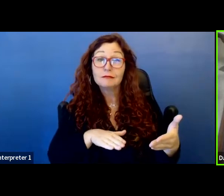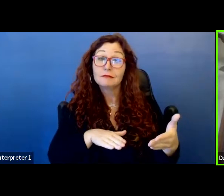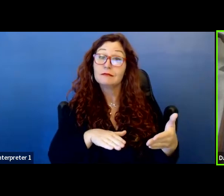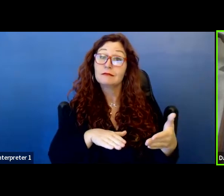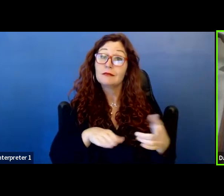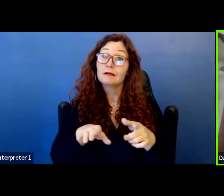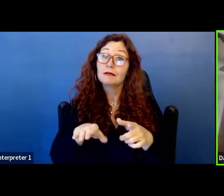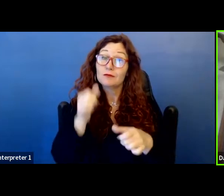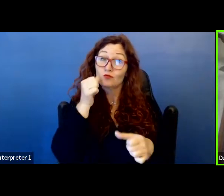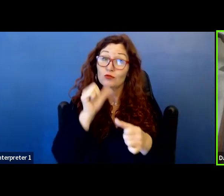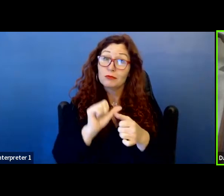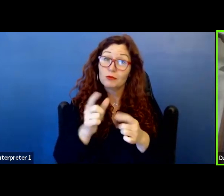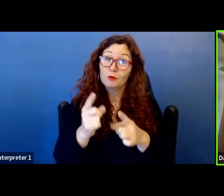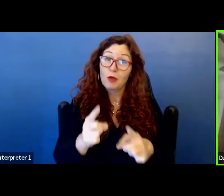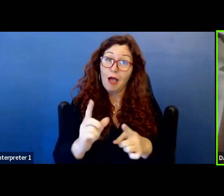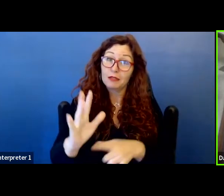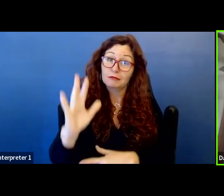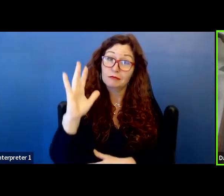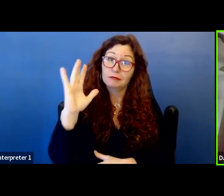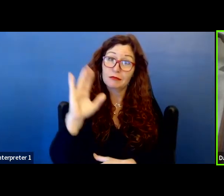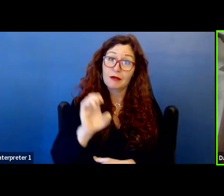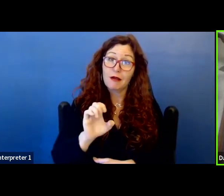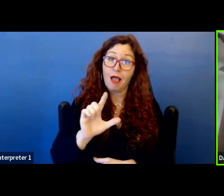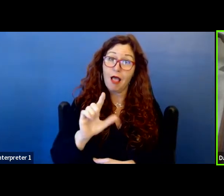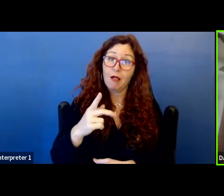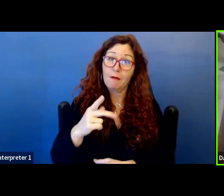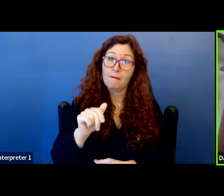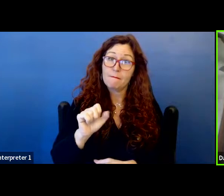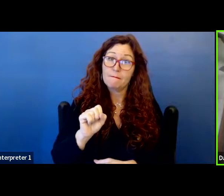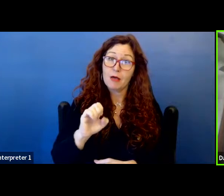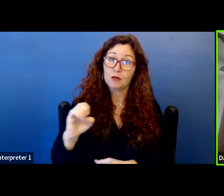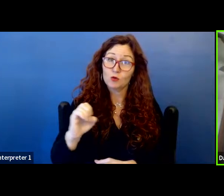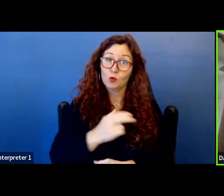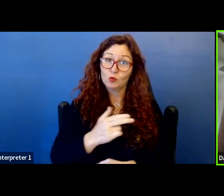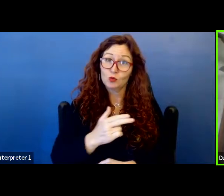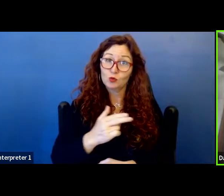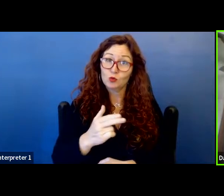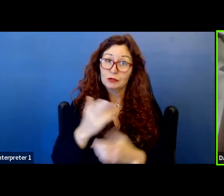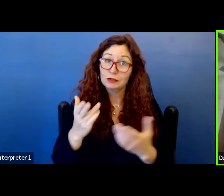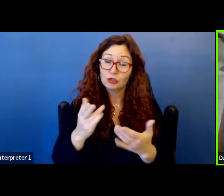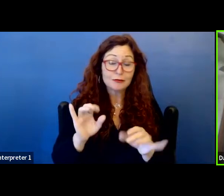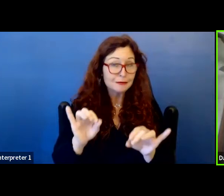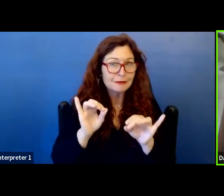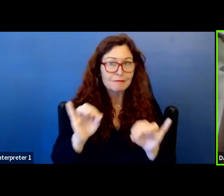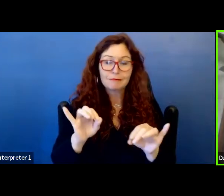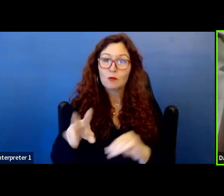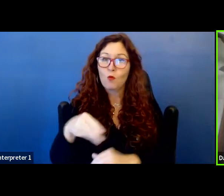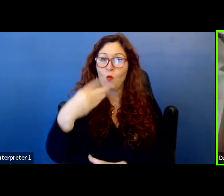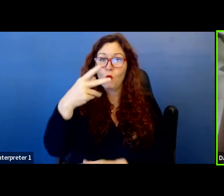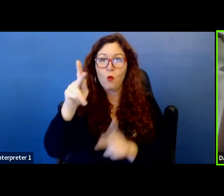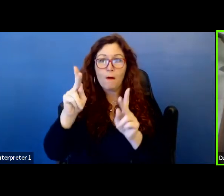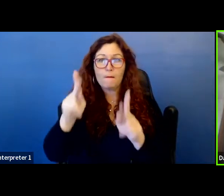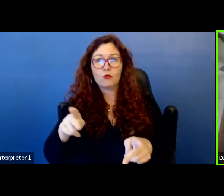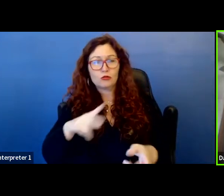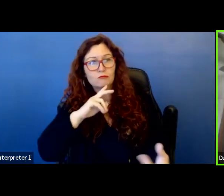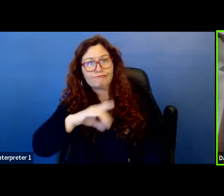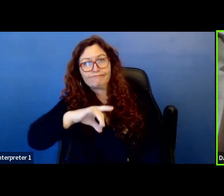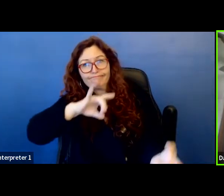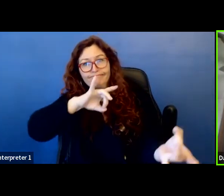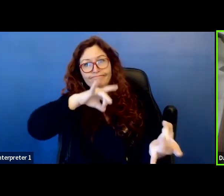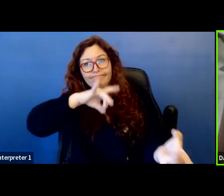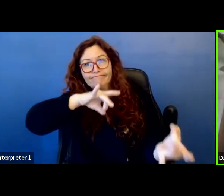paso that also took place in the supermarket um at the time it was a white supremacist who between the film